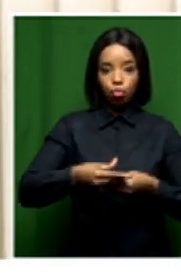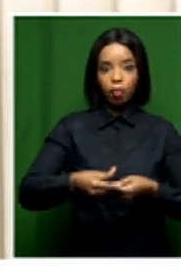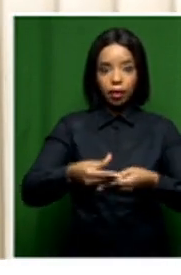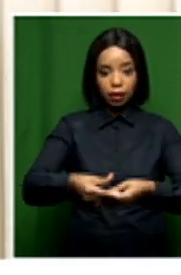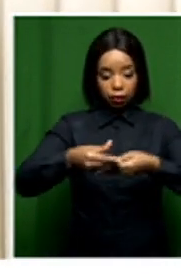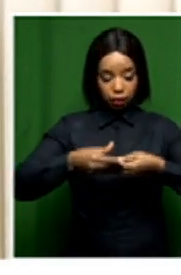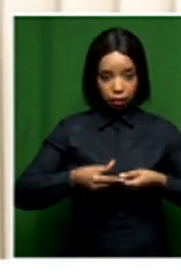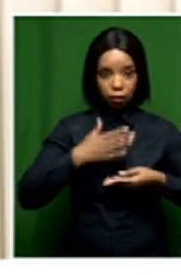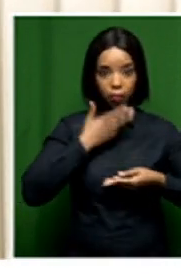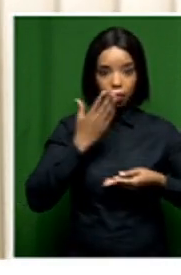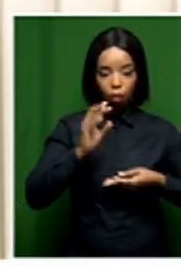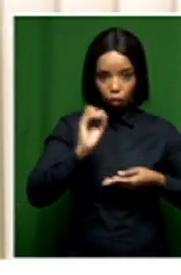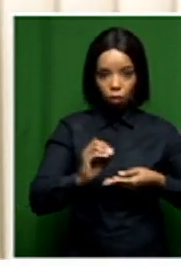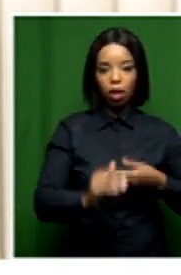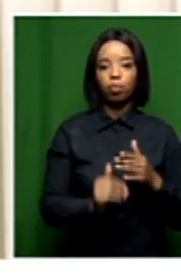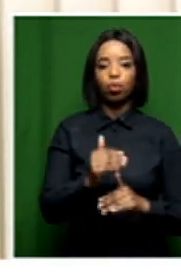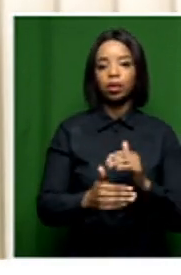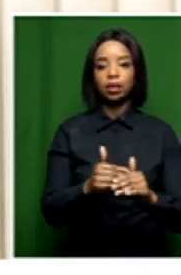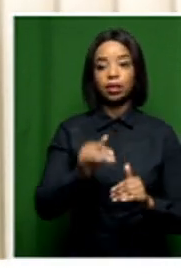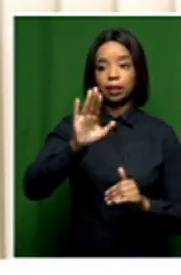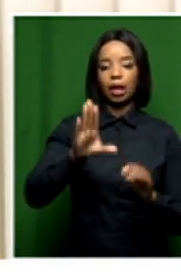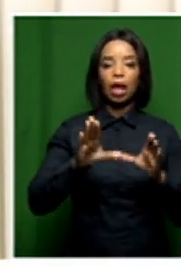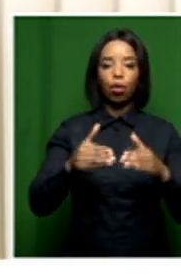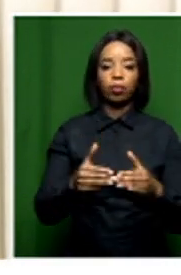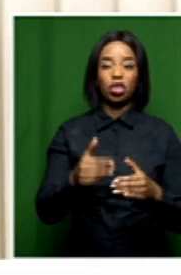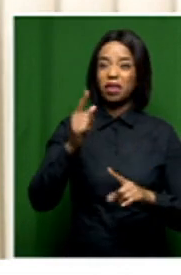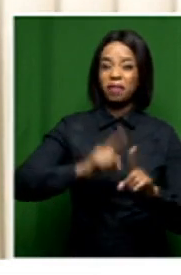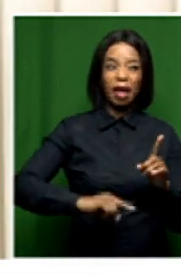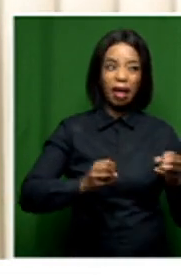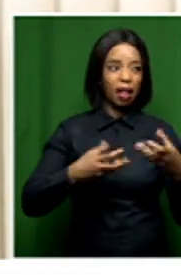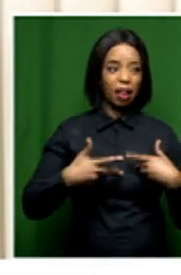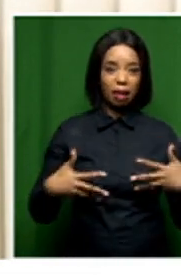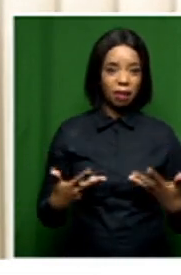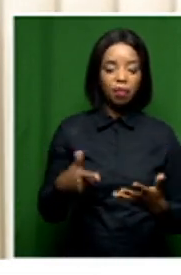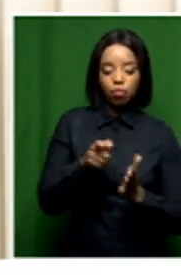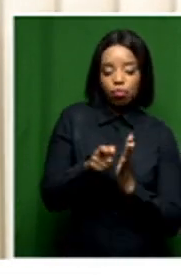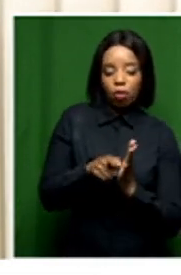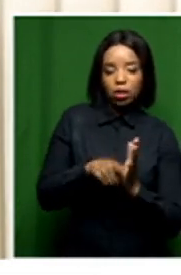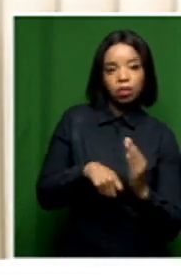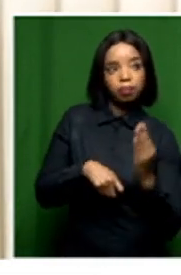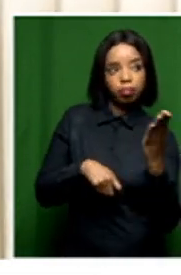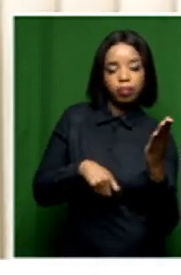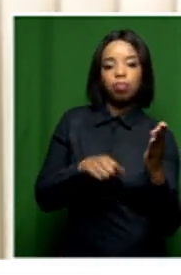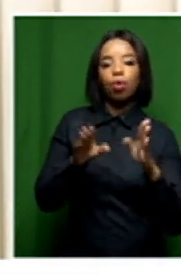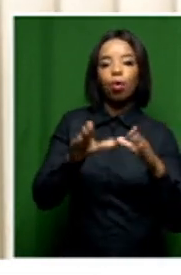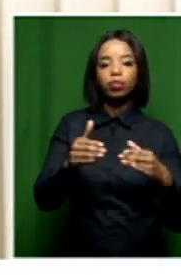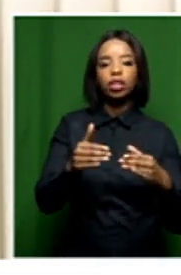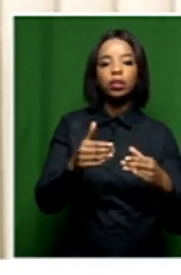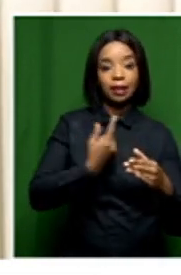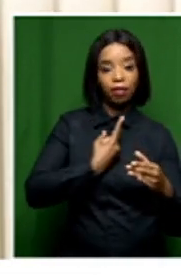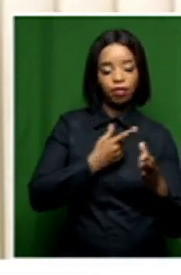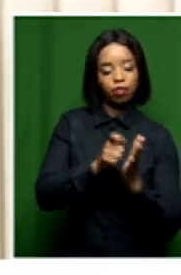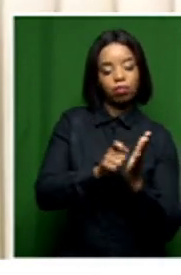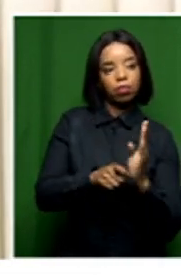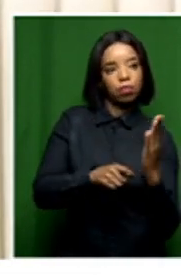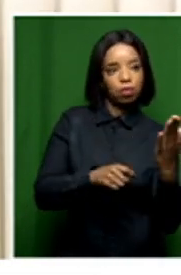procedures that have been laid down by the commission, you make an application to the commission itself, and you come and explain yourself and say, these are the